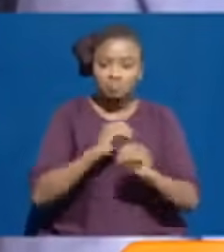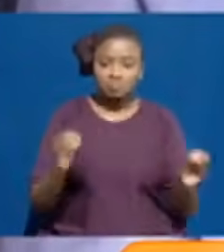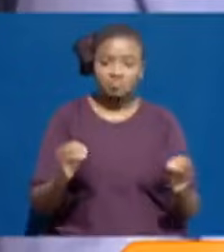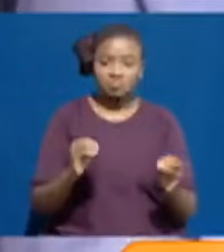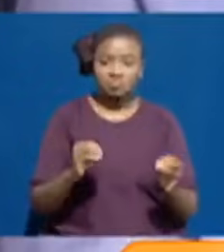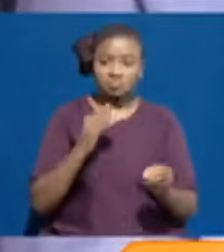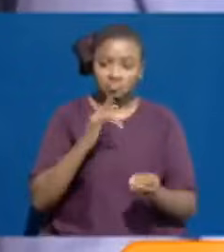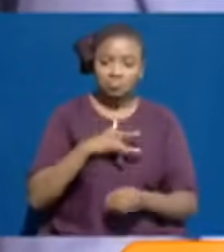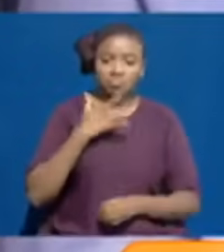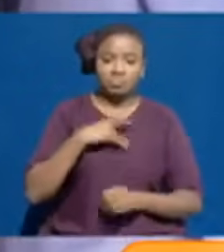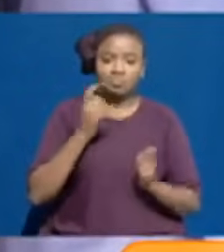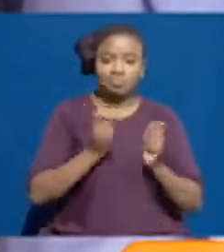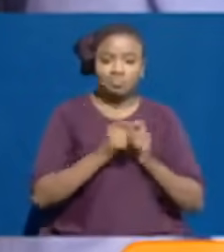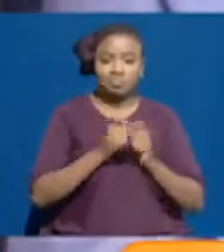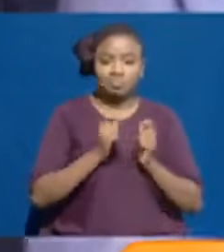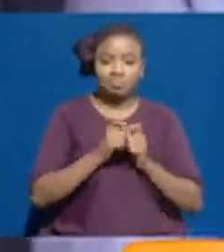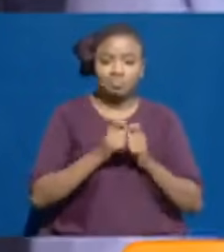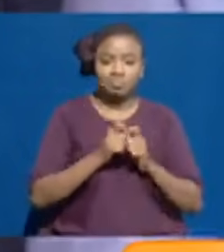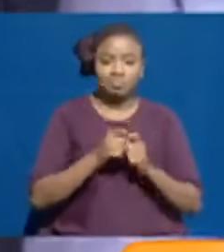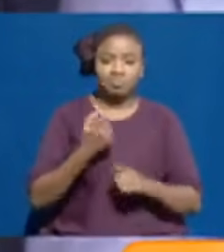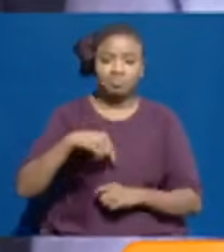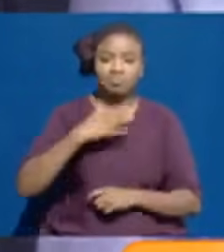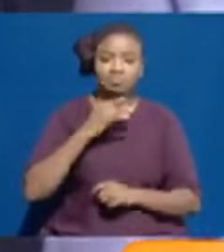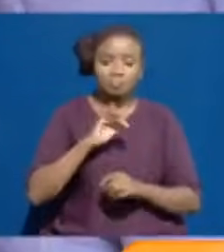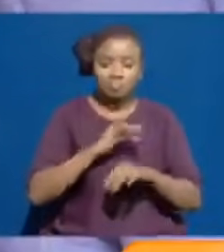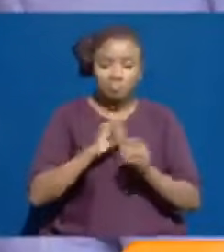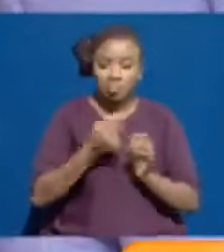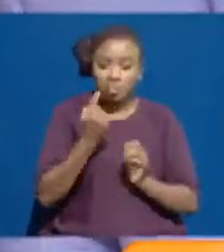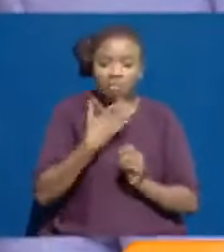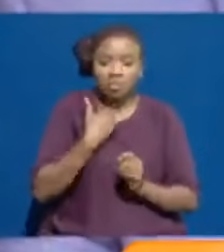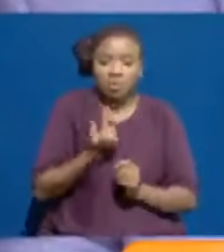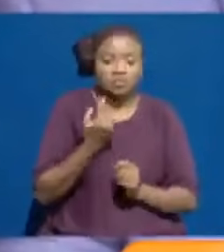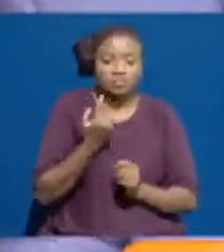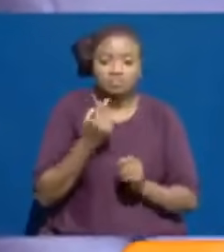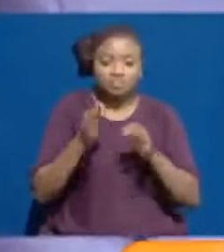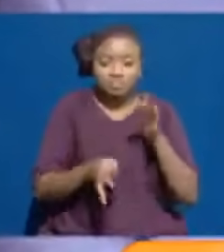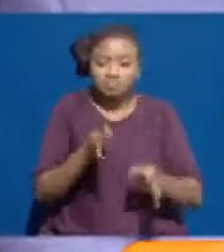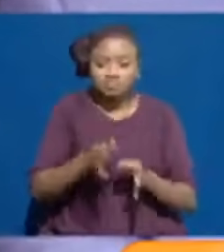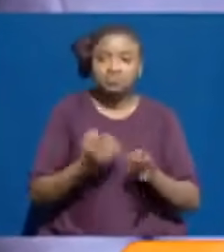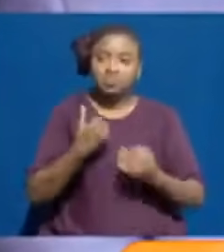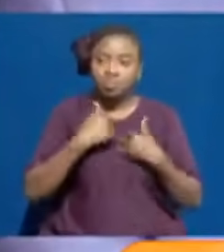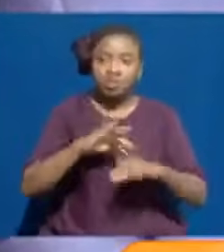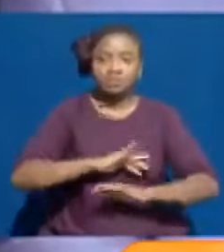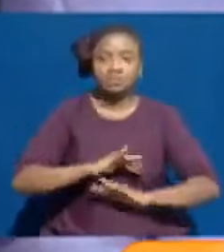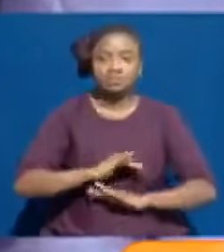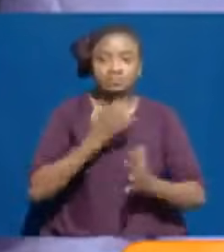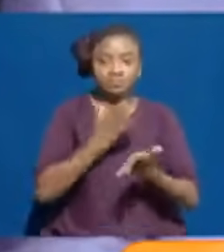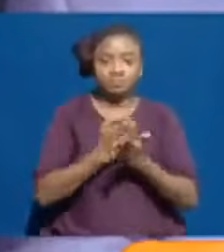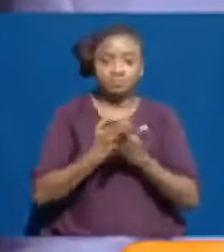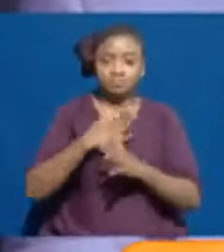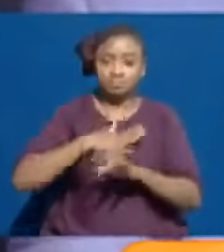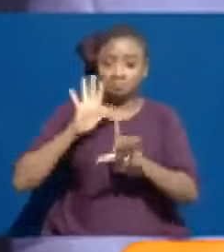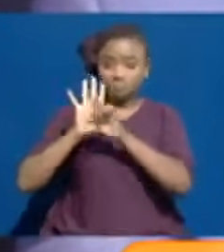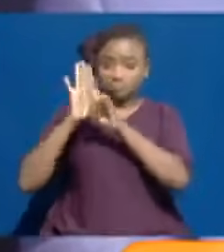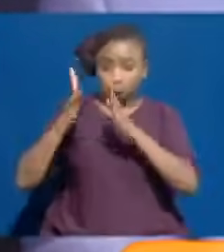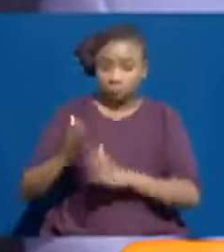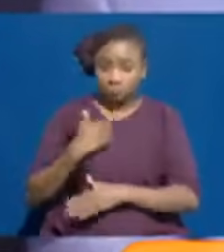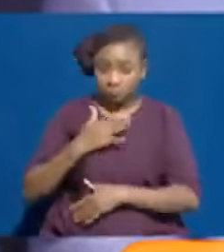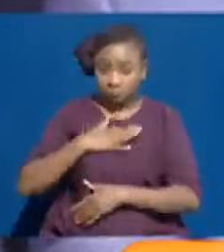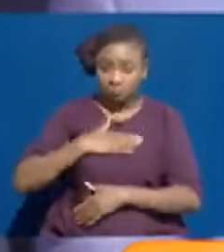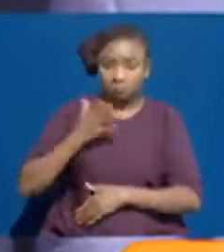It's so painful. We just want justice. We have a lot of evidence which our lawyer will be able to probably